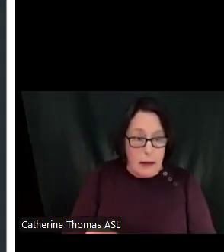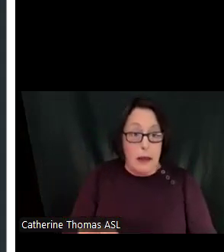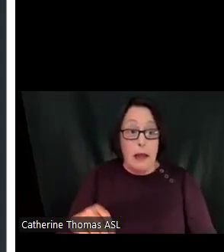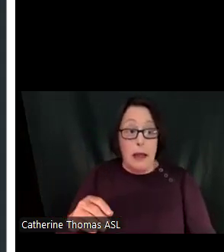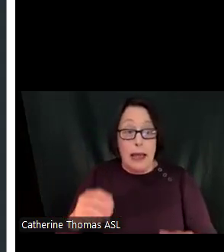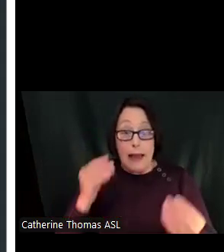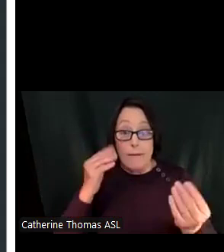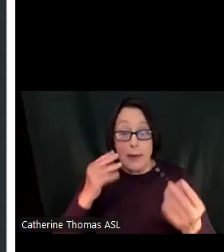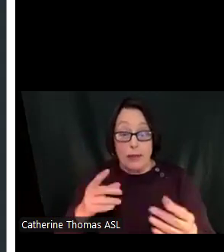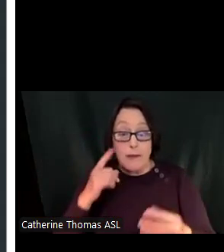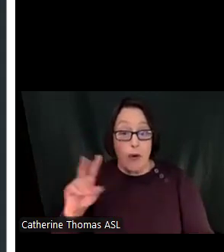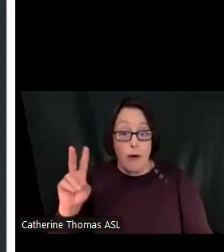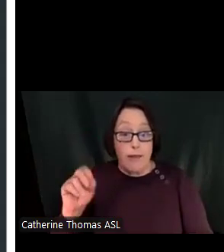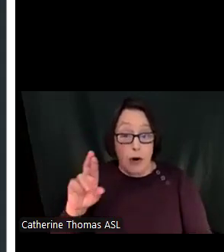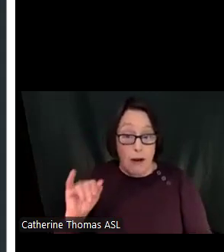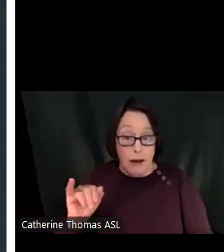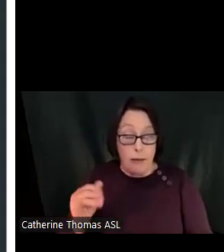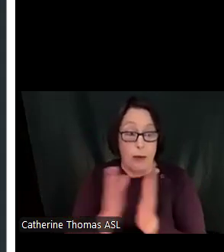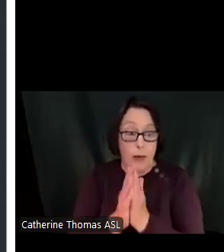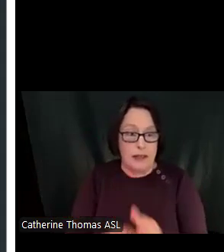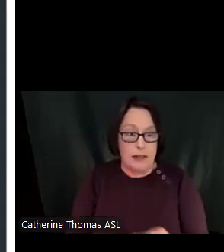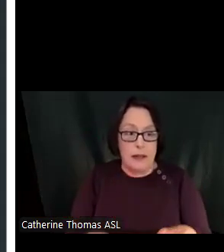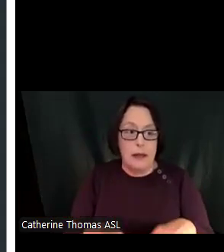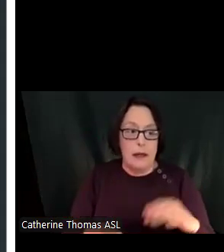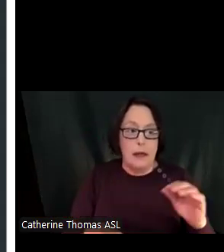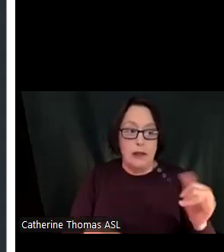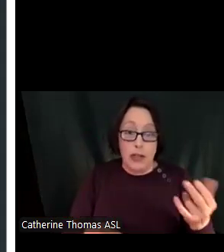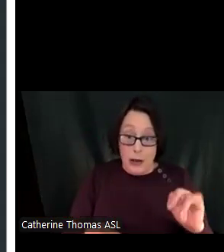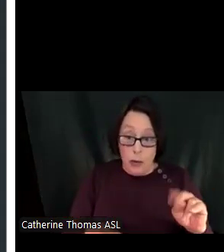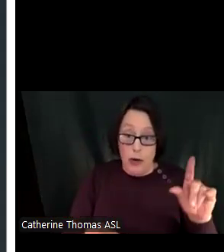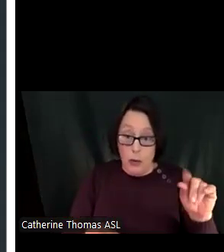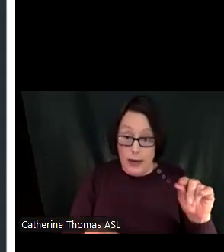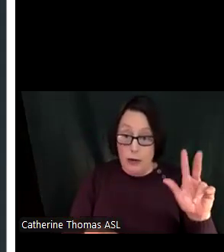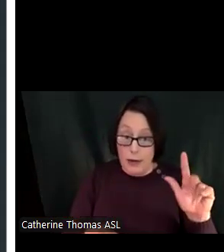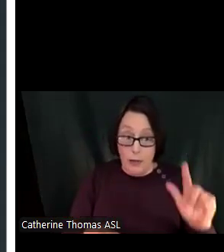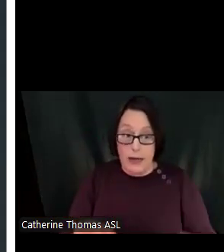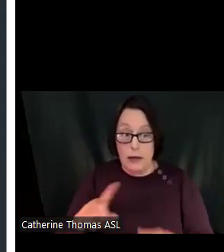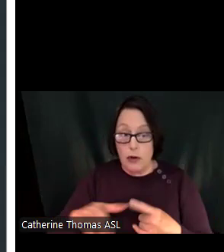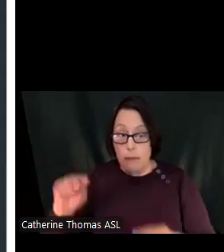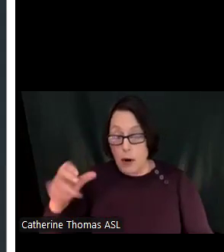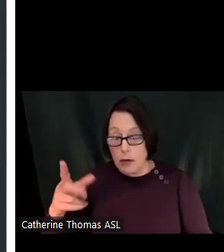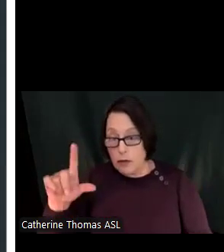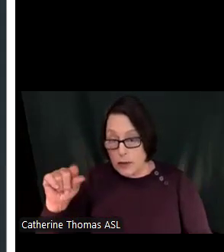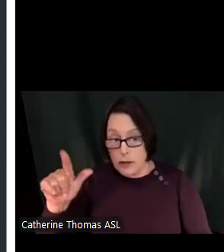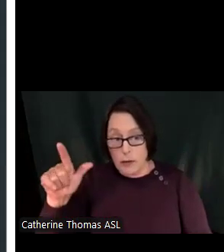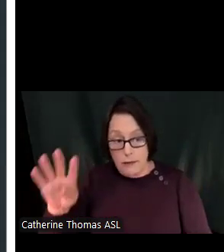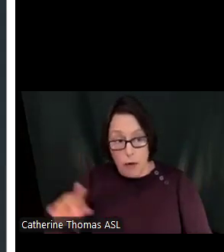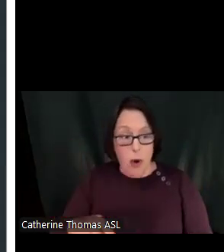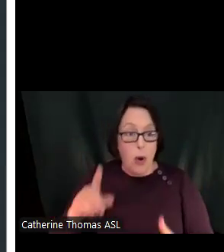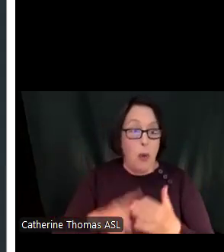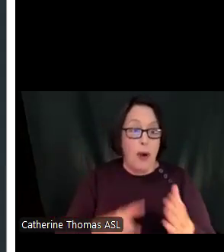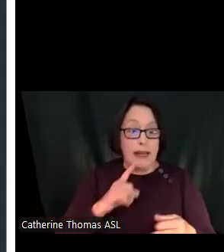from January 2023 to 2024. What is the statewide completion rate? What is the completion rate for